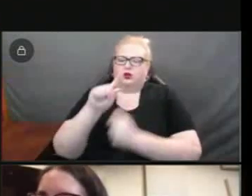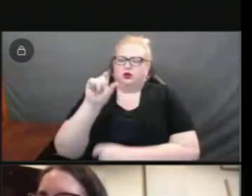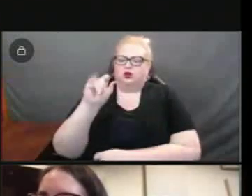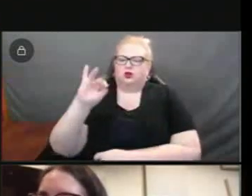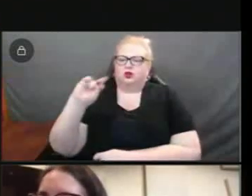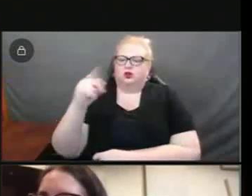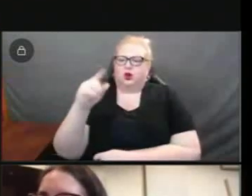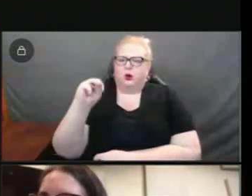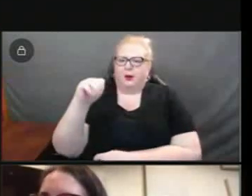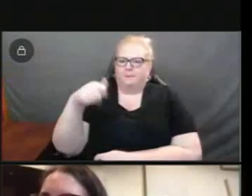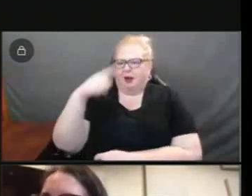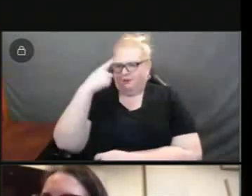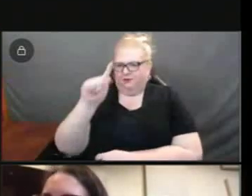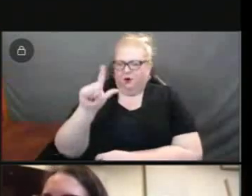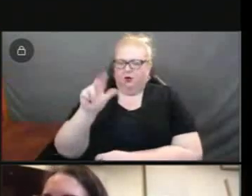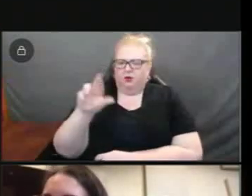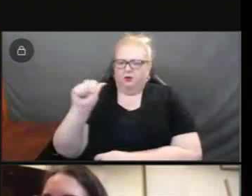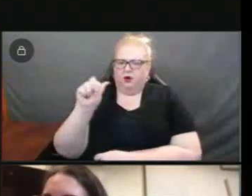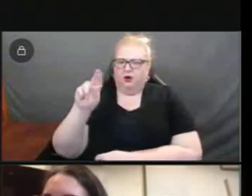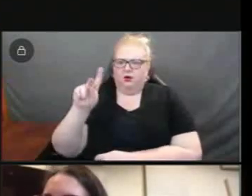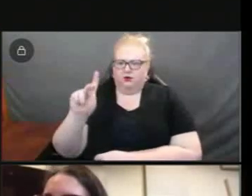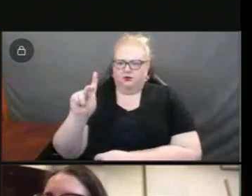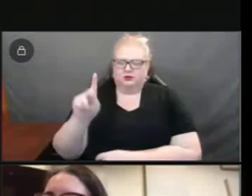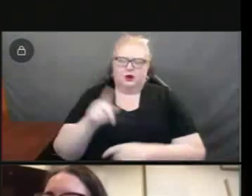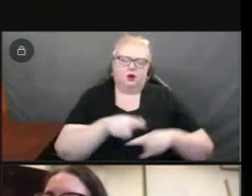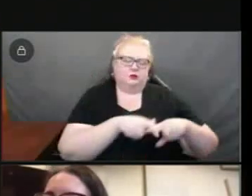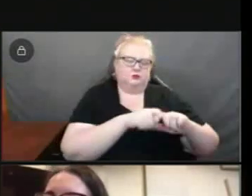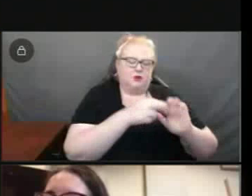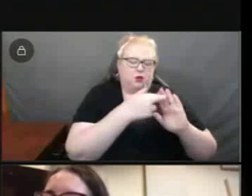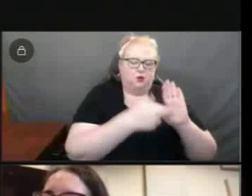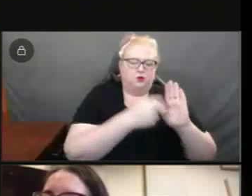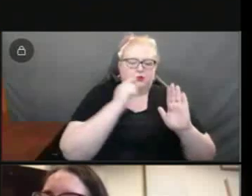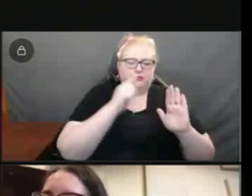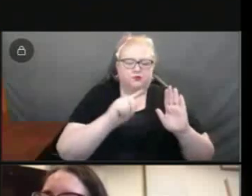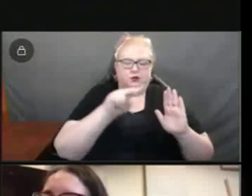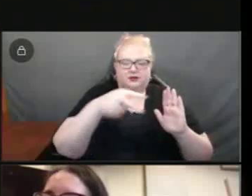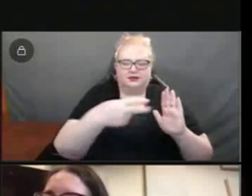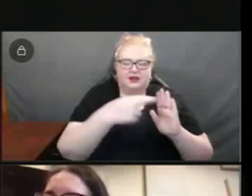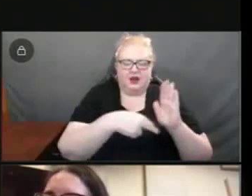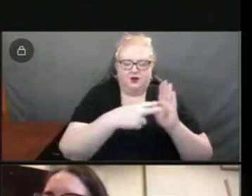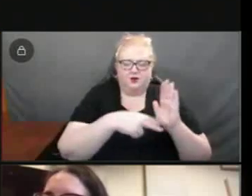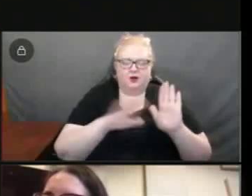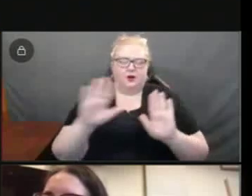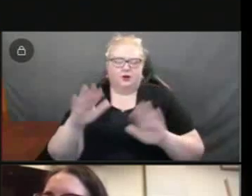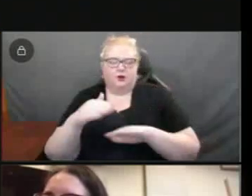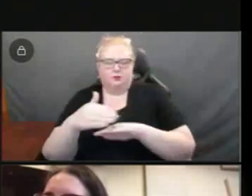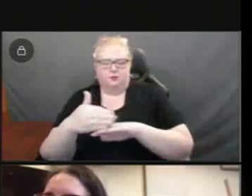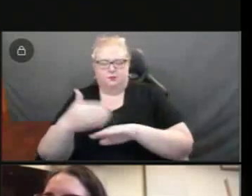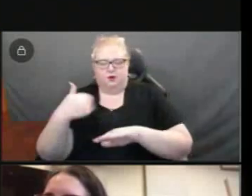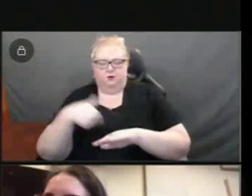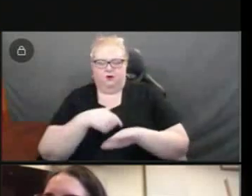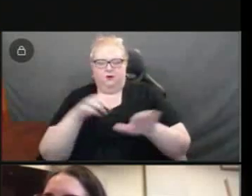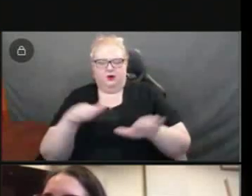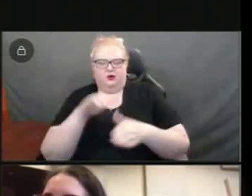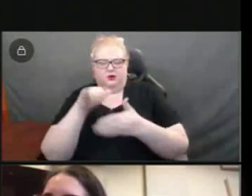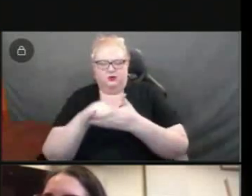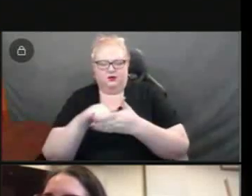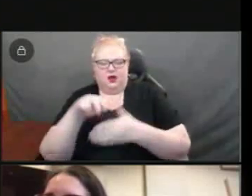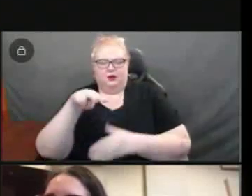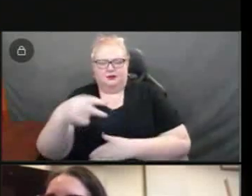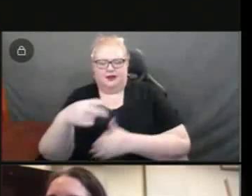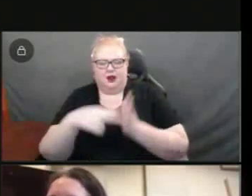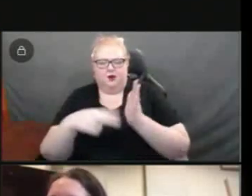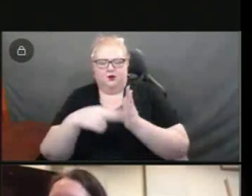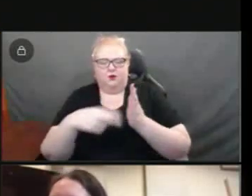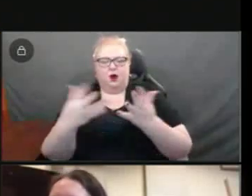reading. Move we suspend the rules and place on second reading? Second. And before we move to suspend rules for second reading, I want to make sure everyone's aware of